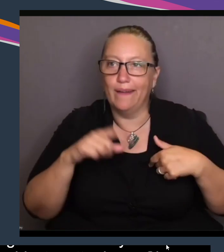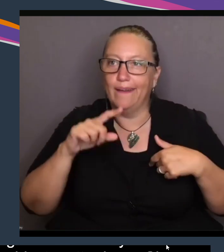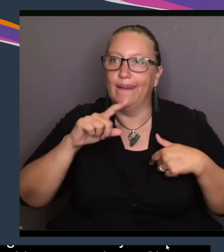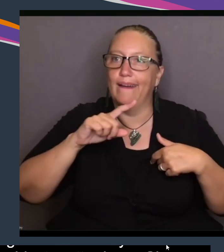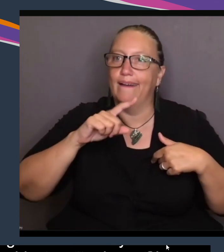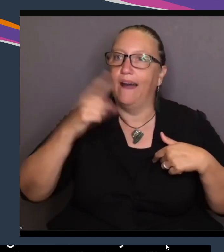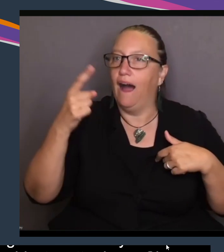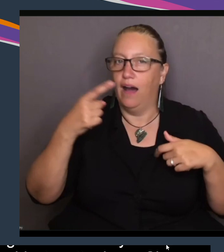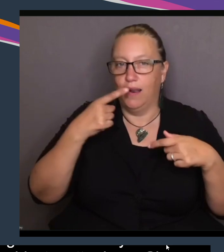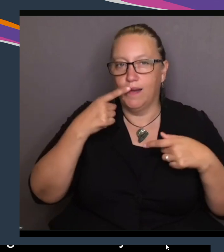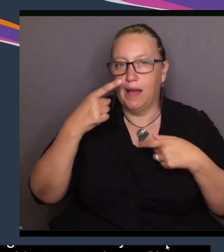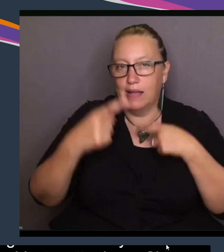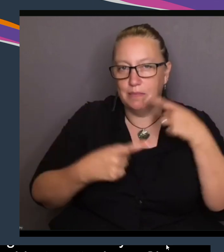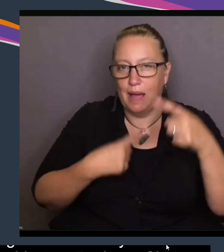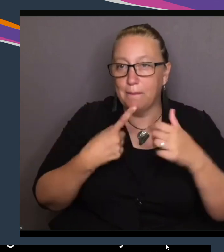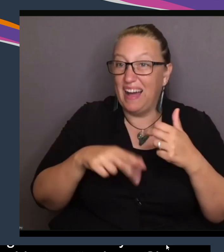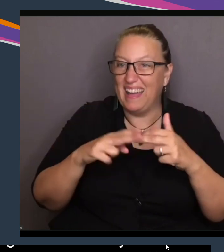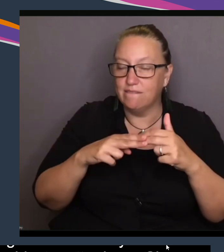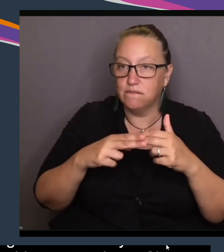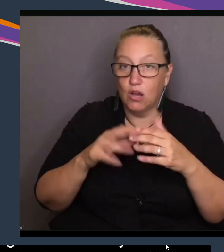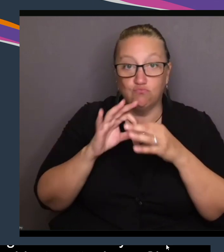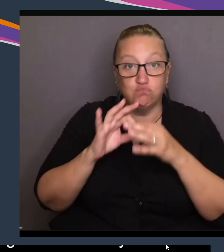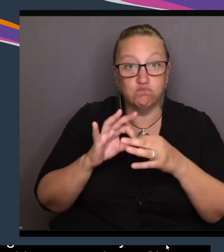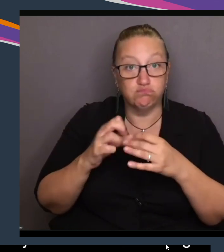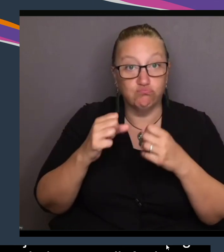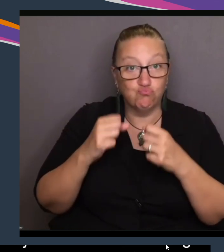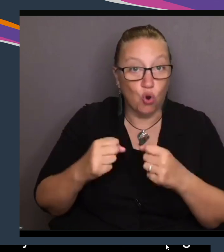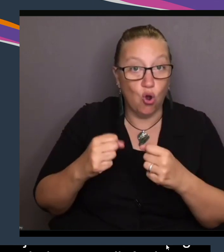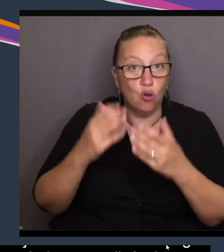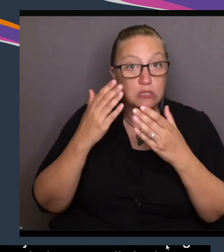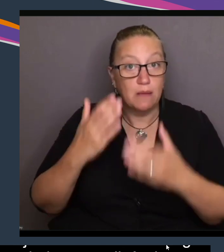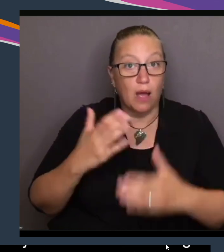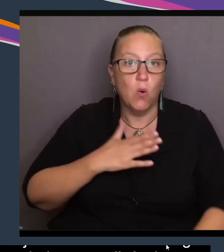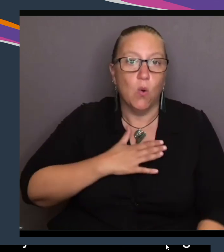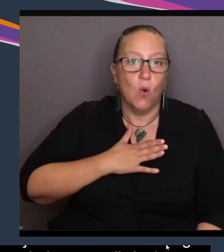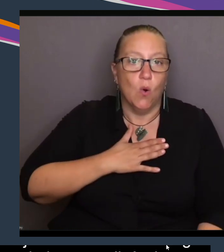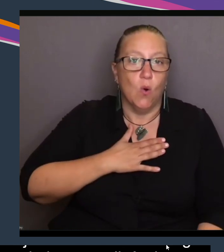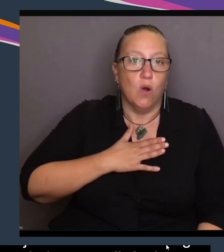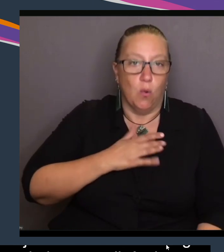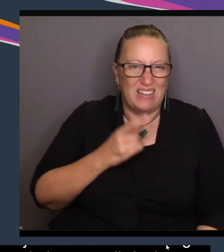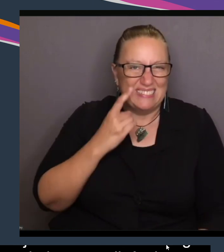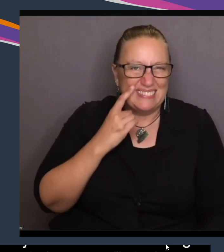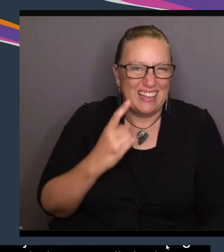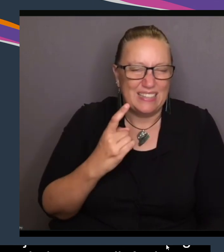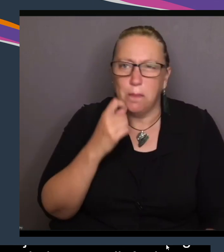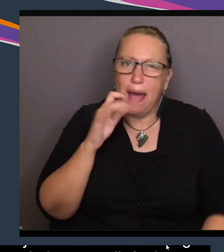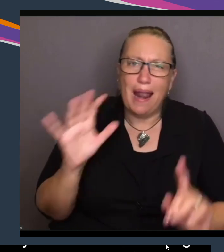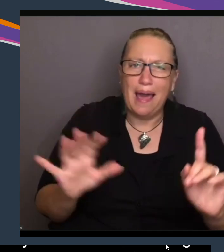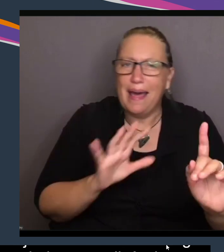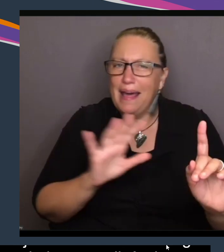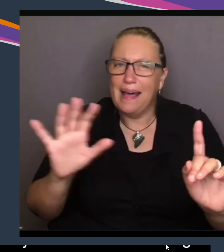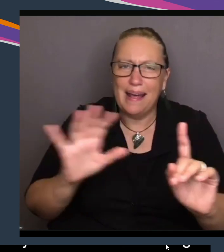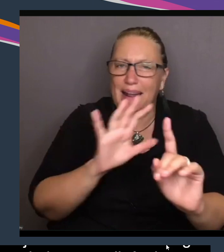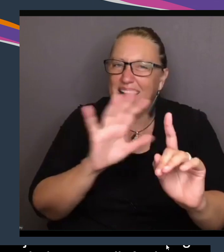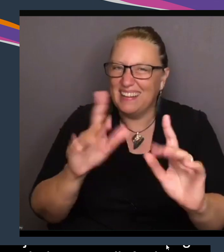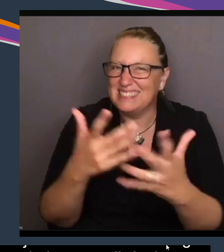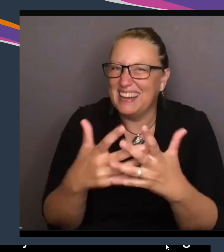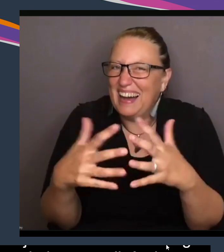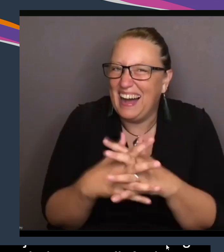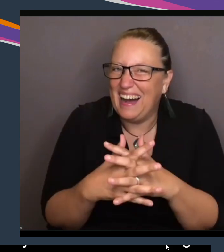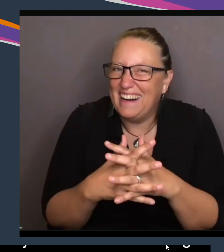when there's strong and respected relationships. So that's our roundabout way, our Indigenous